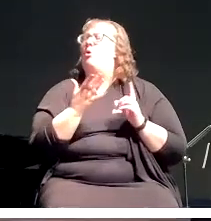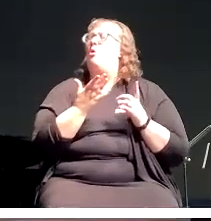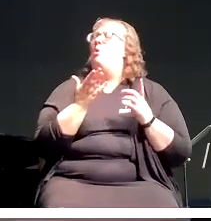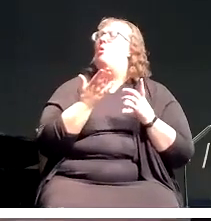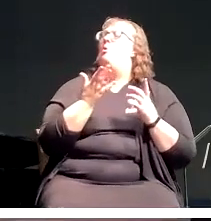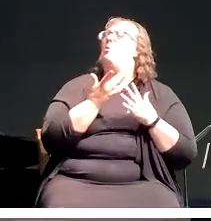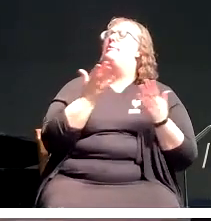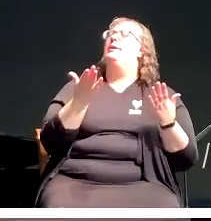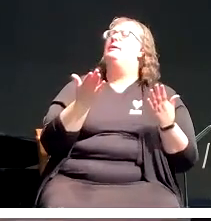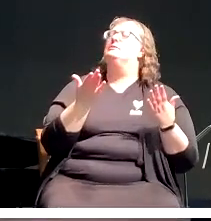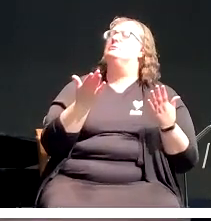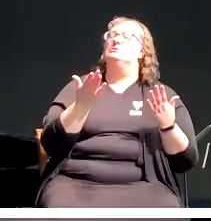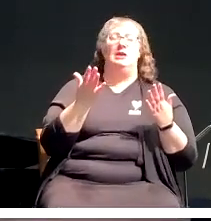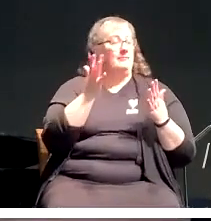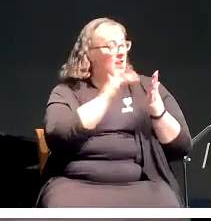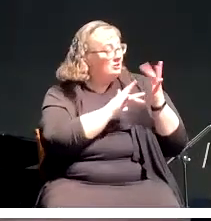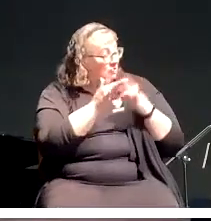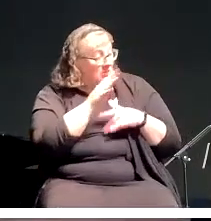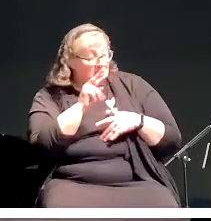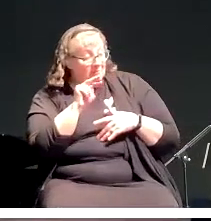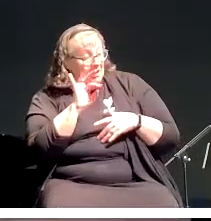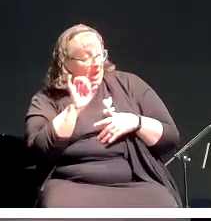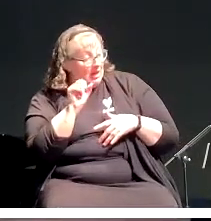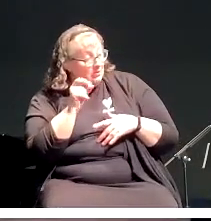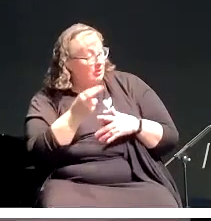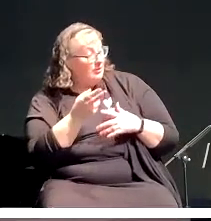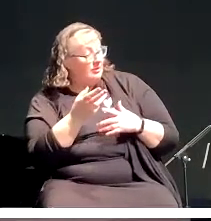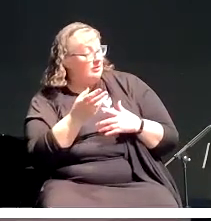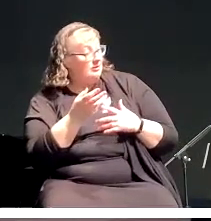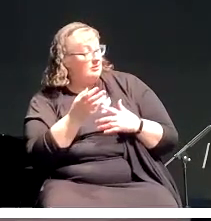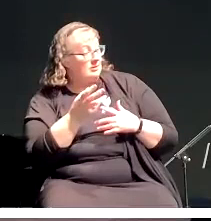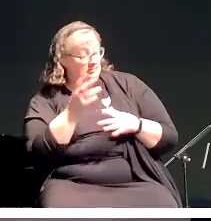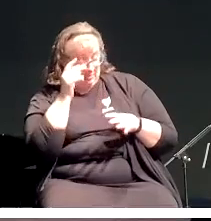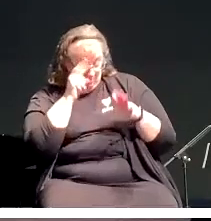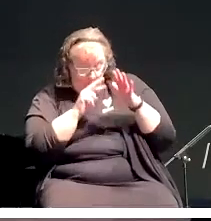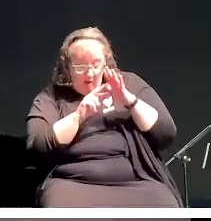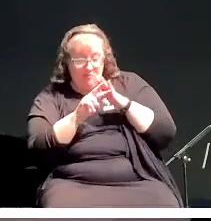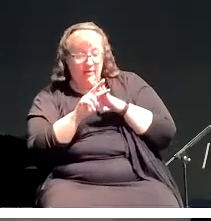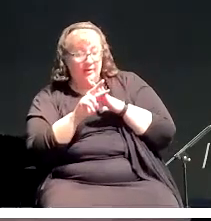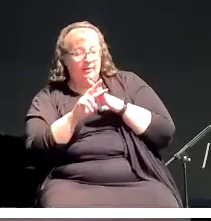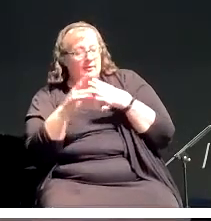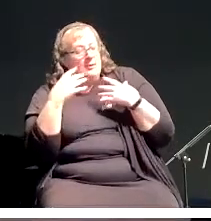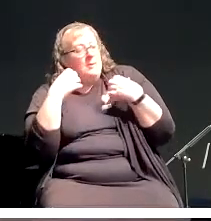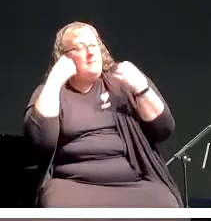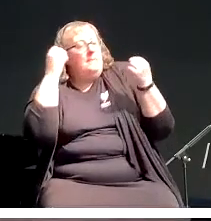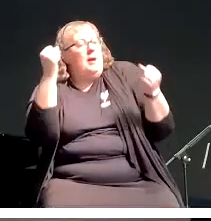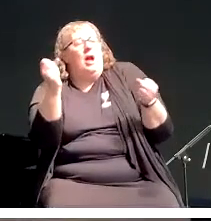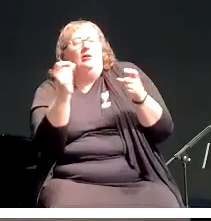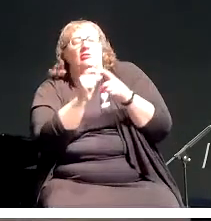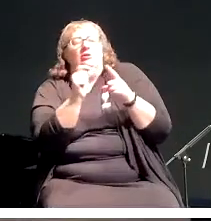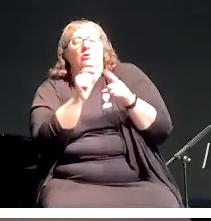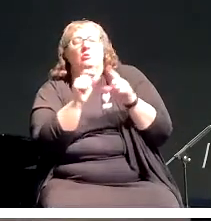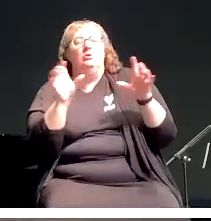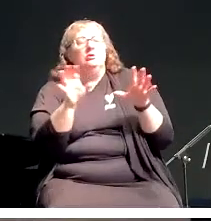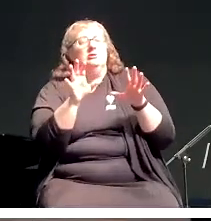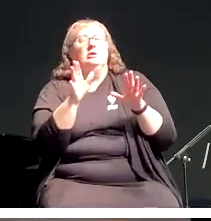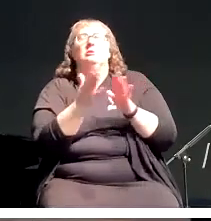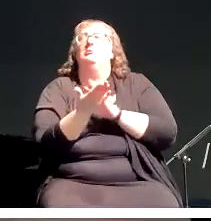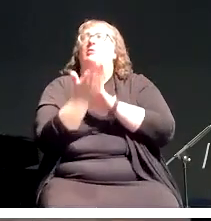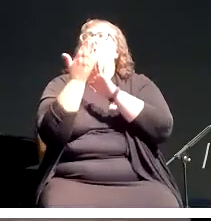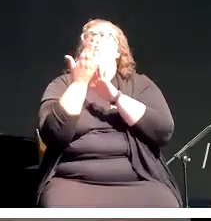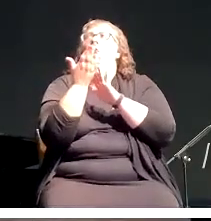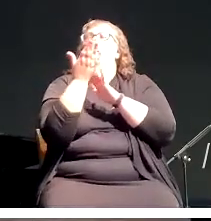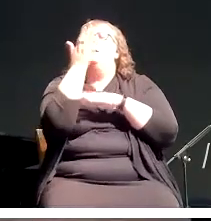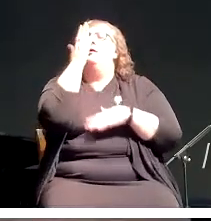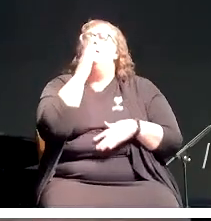asked. "About Jesus of Nazareth," they replied. "He was a prophet, powerful in word and deed before God and